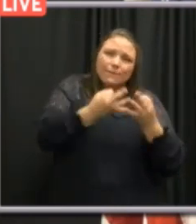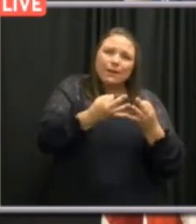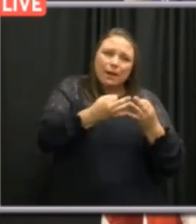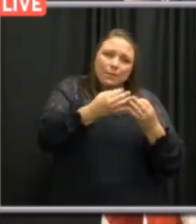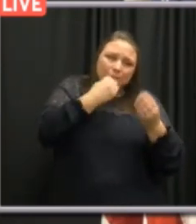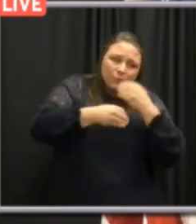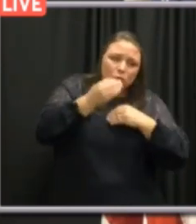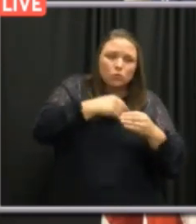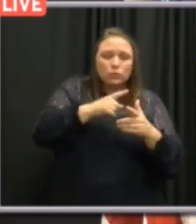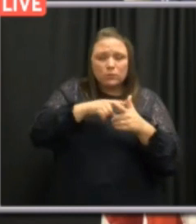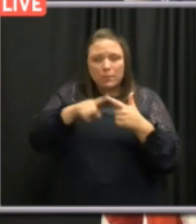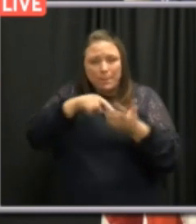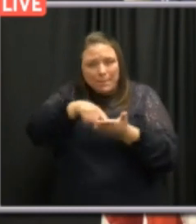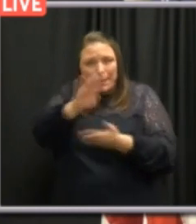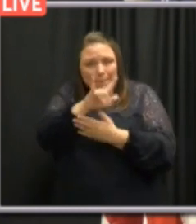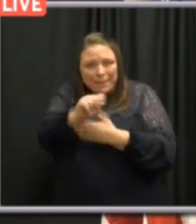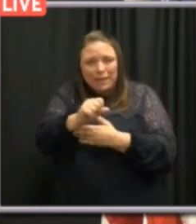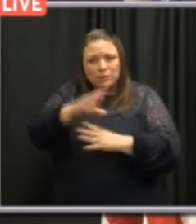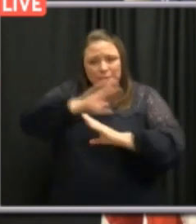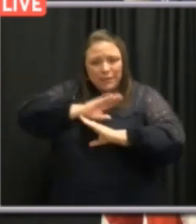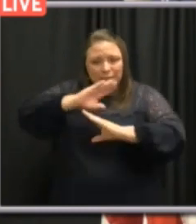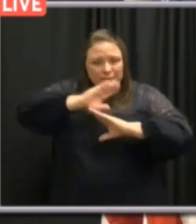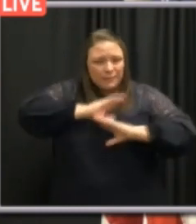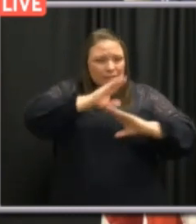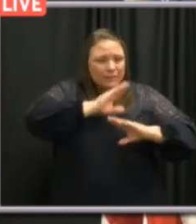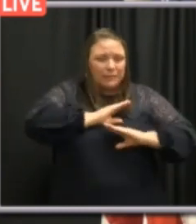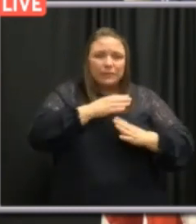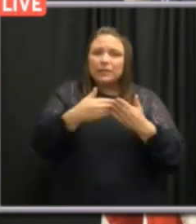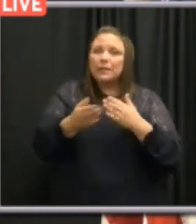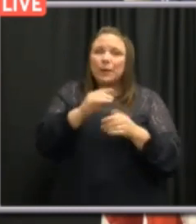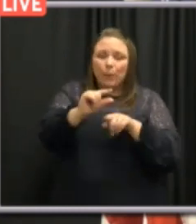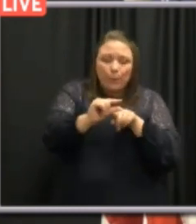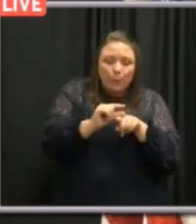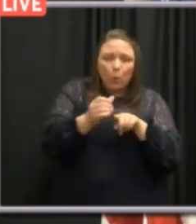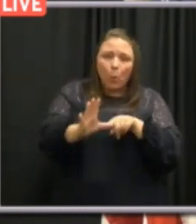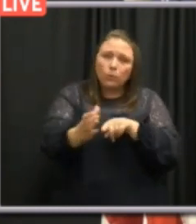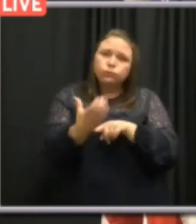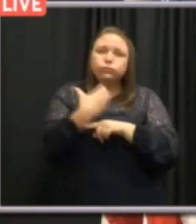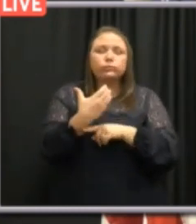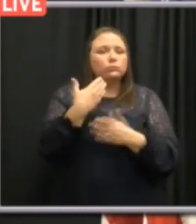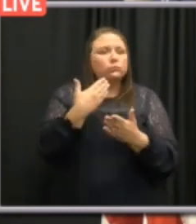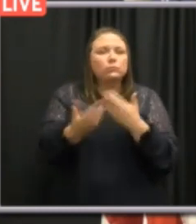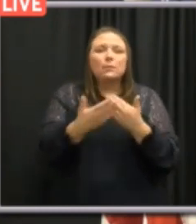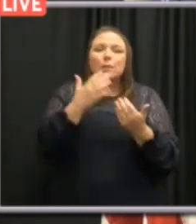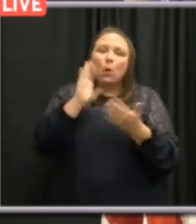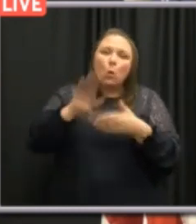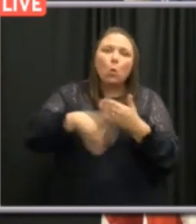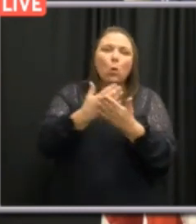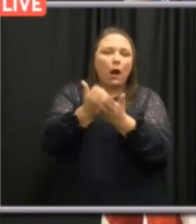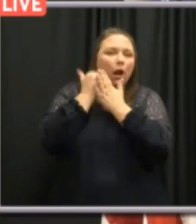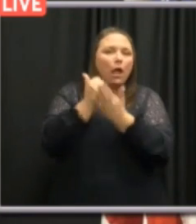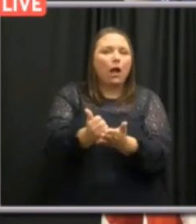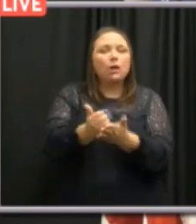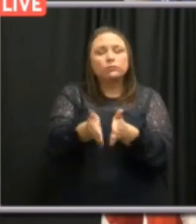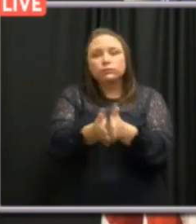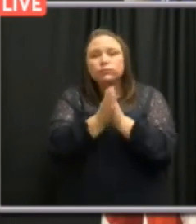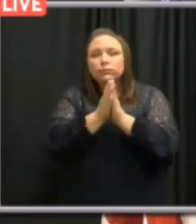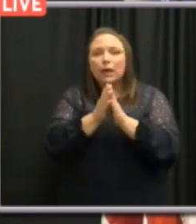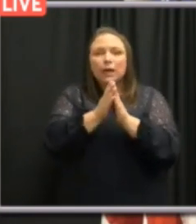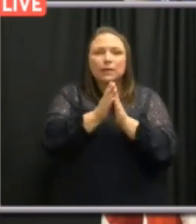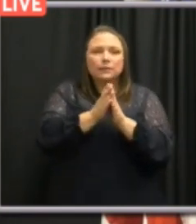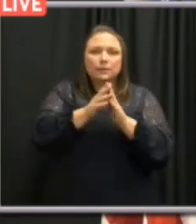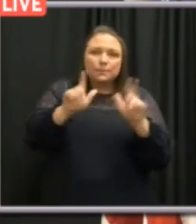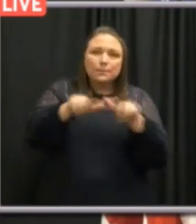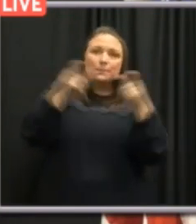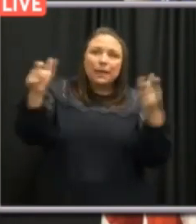basic needs. Every donation, whether it's large or small, makes a huge difference. So we're asking the corporate